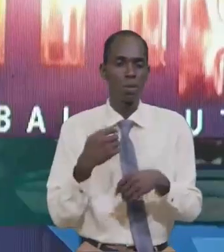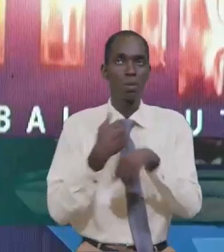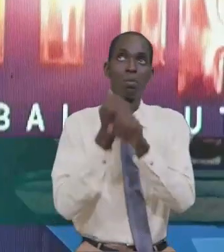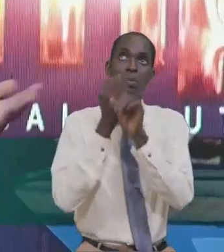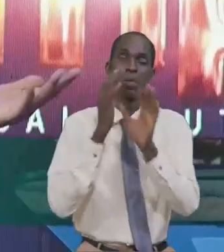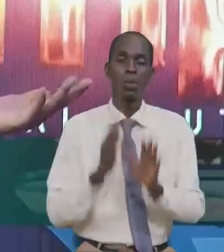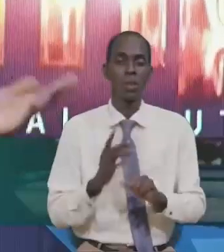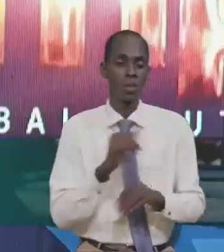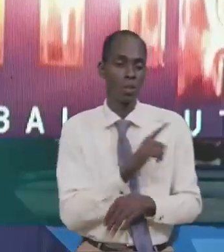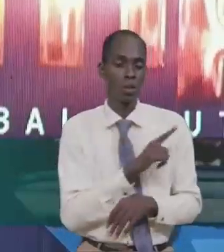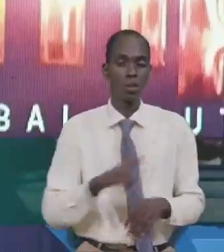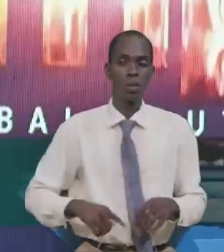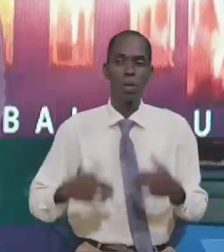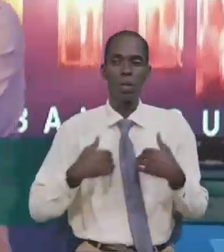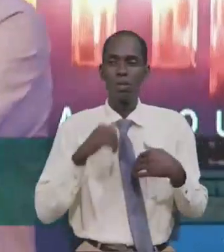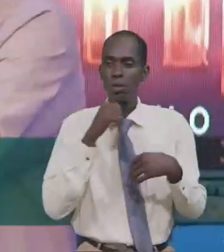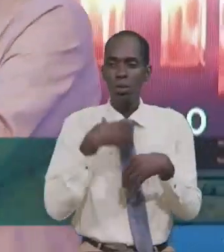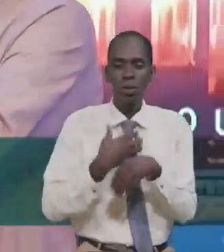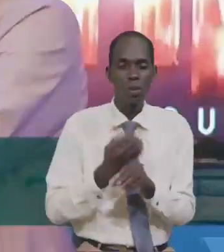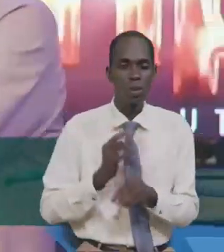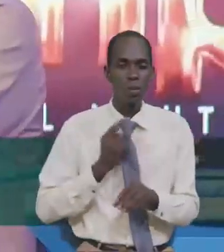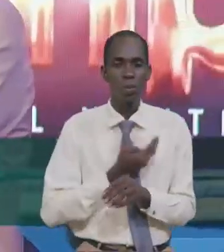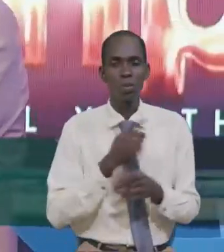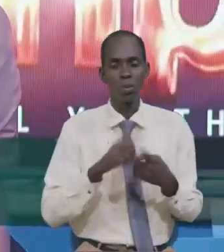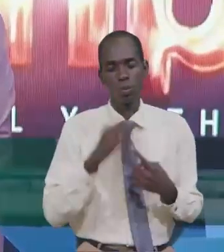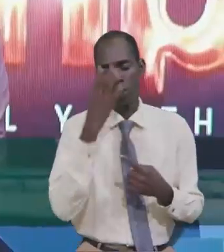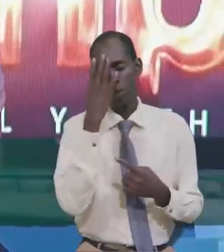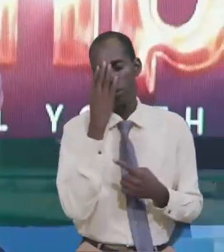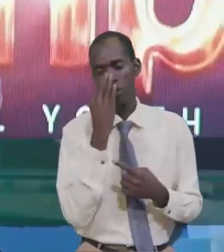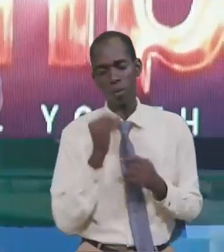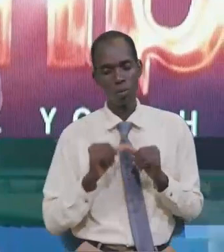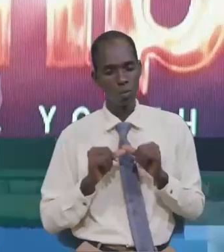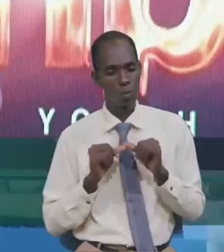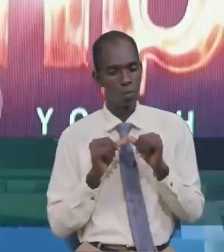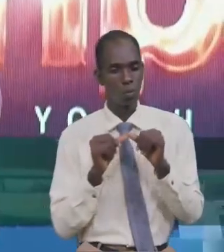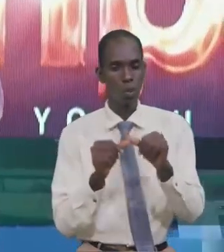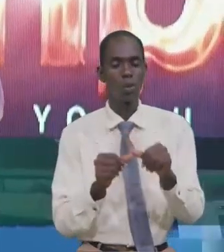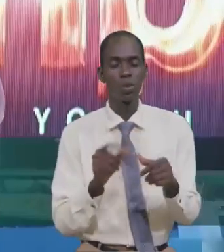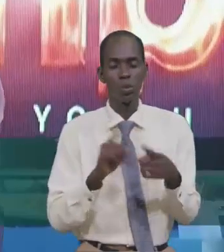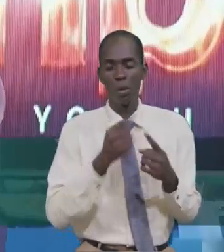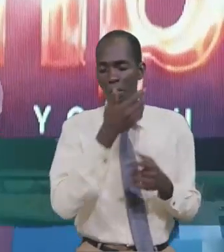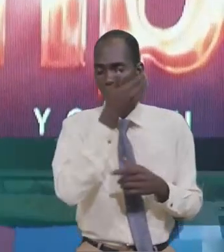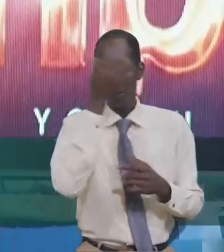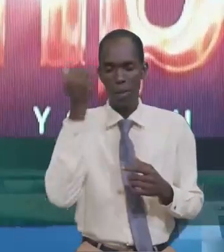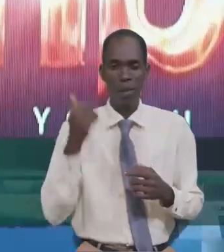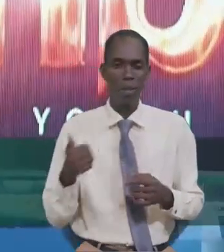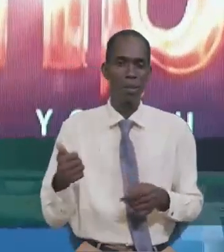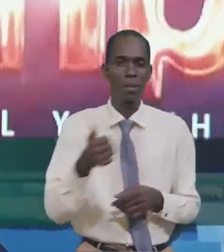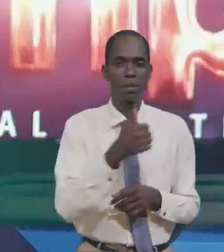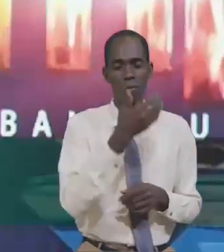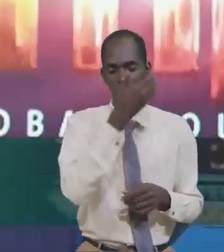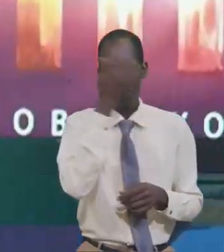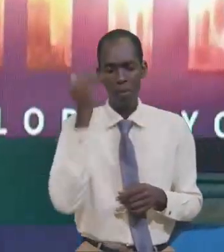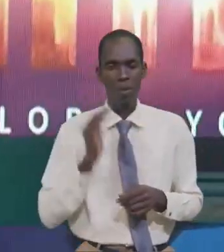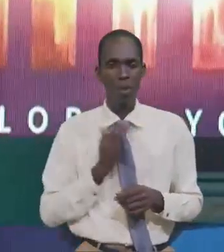to forget our lives, and to forget we have a goal, we have a destination,